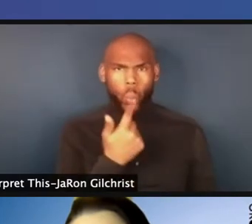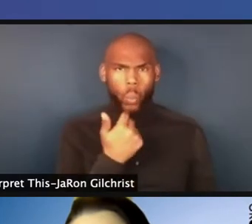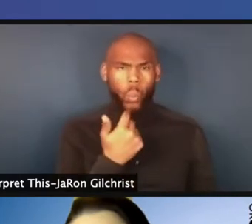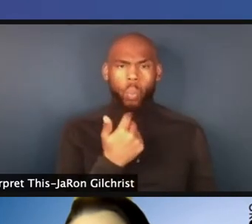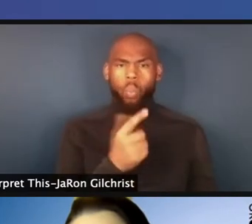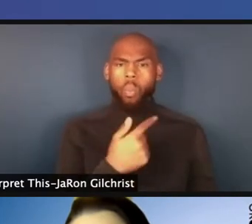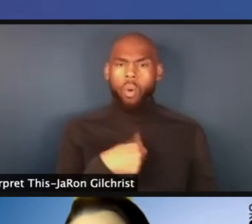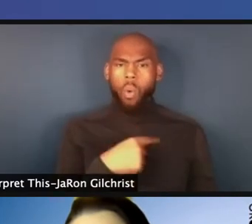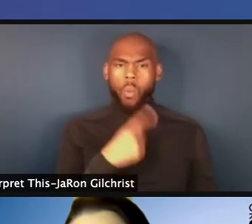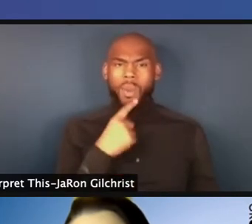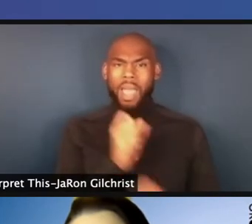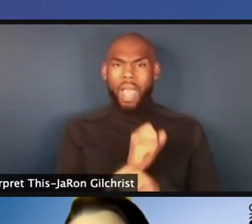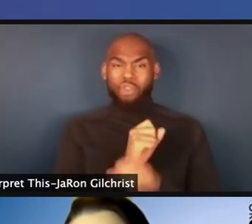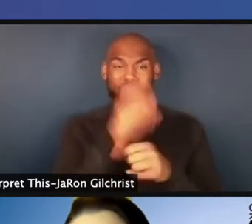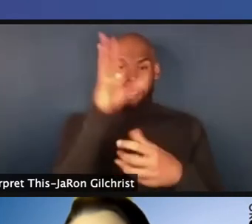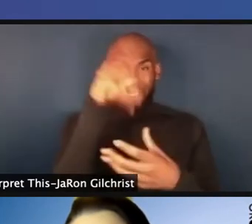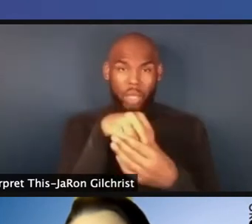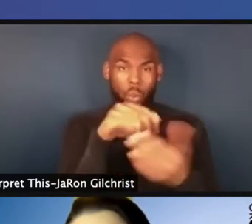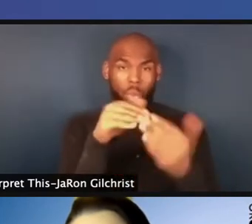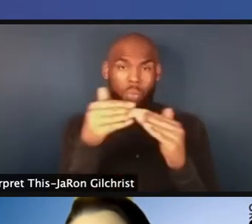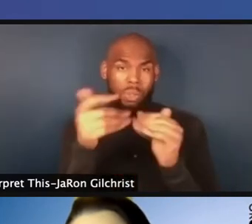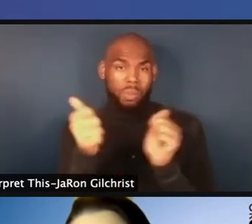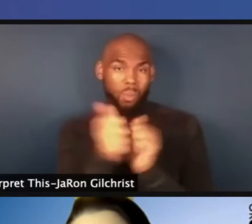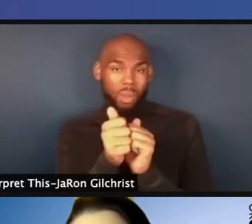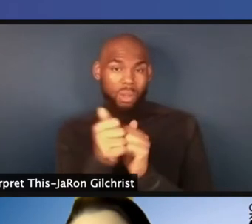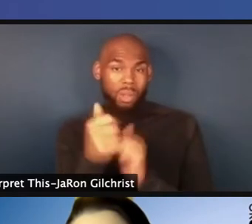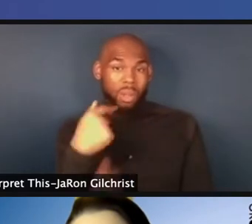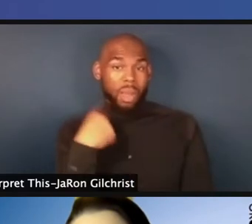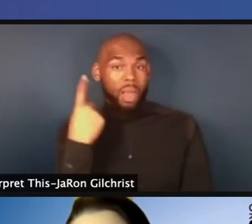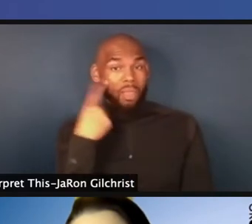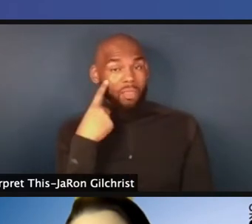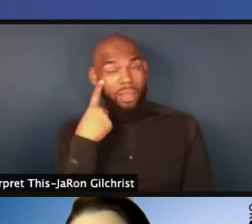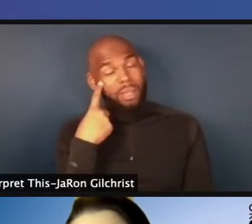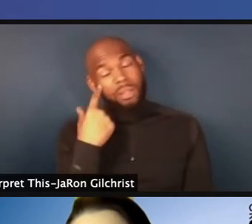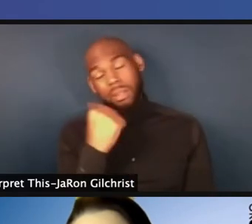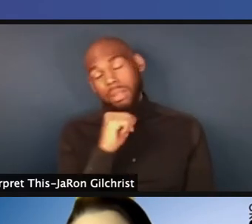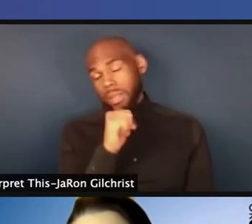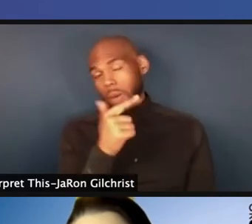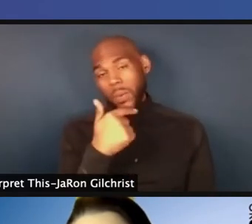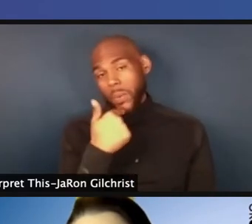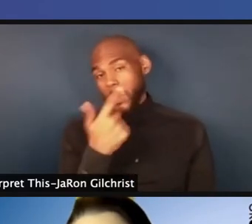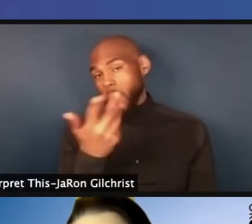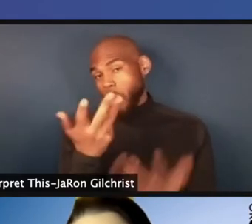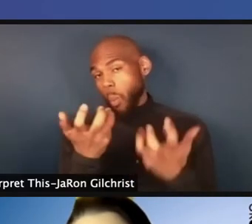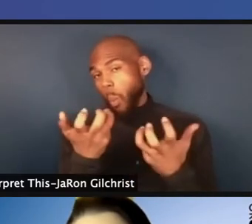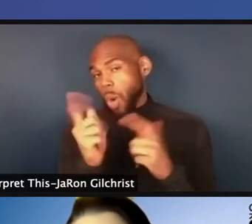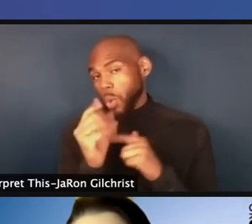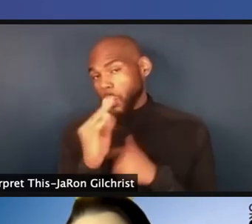we actually in community with here? Because I think the answer is probably not who you want it to be. And also,